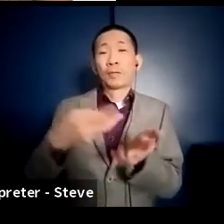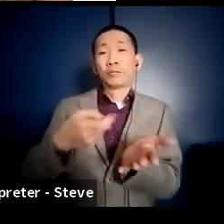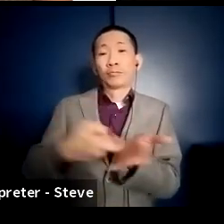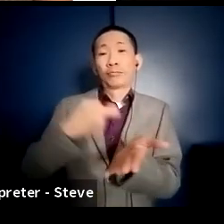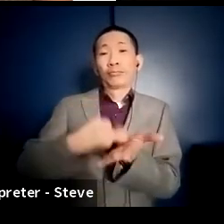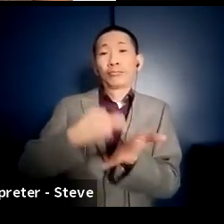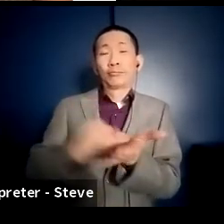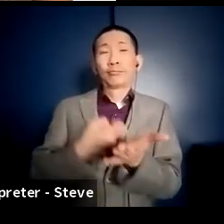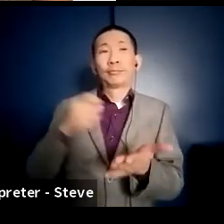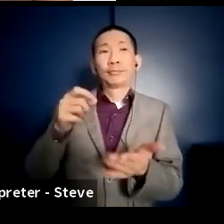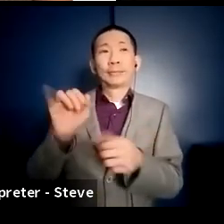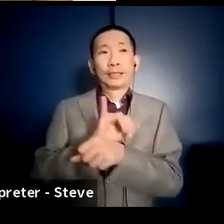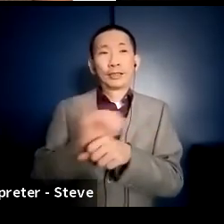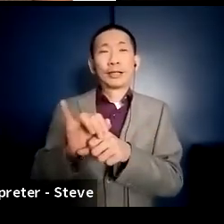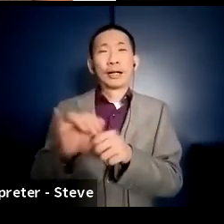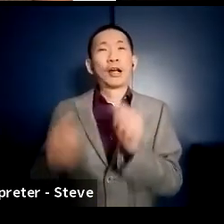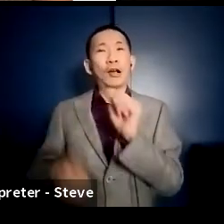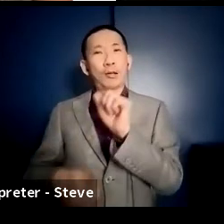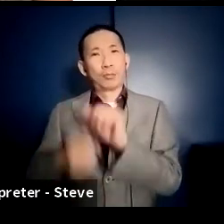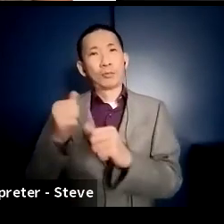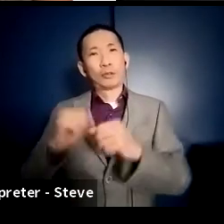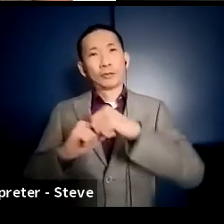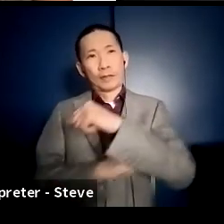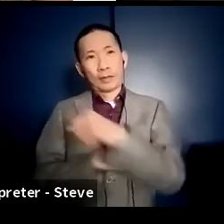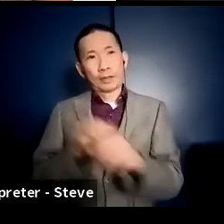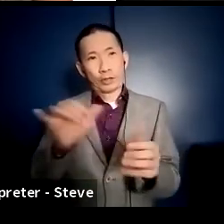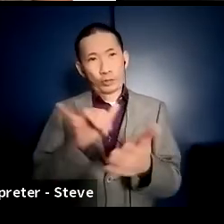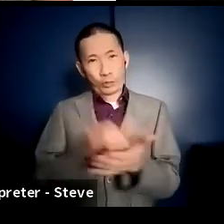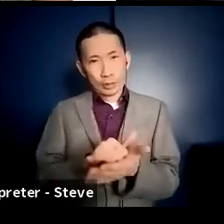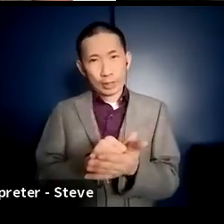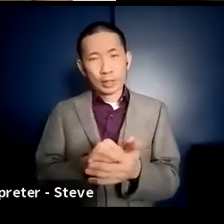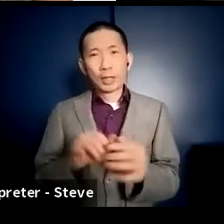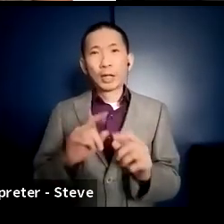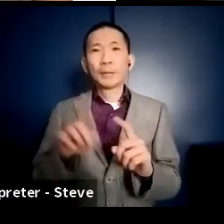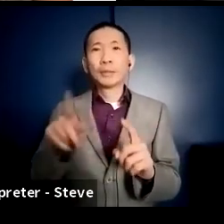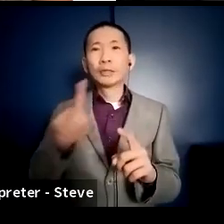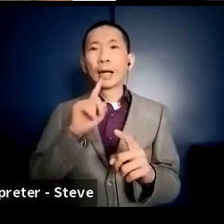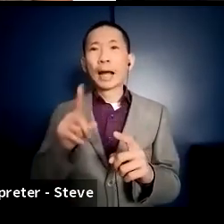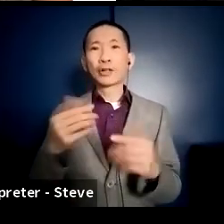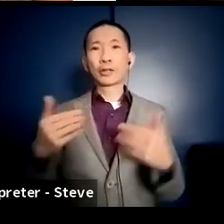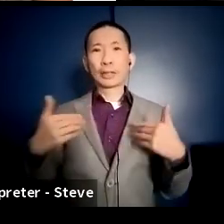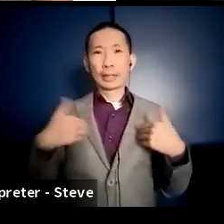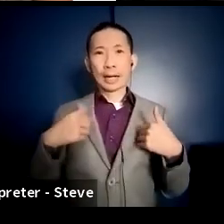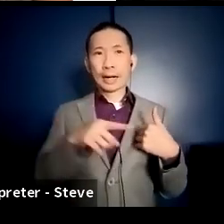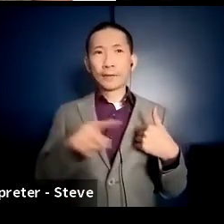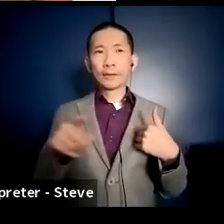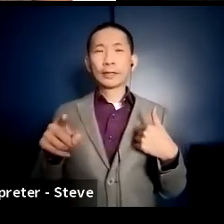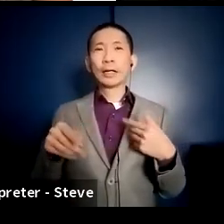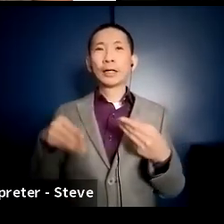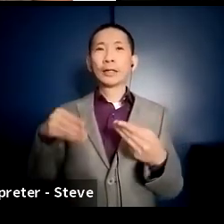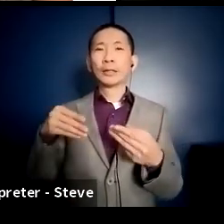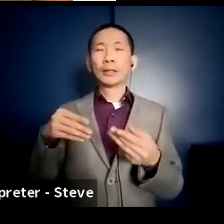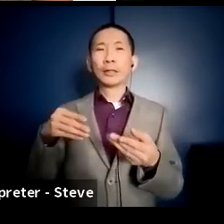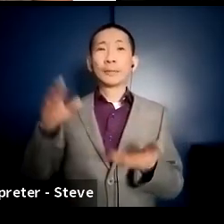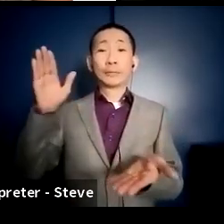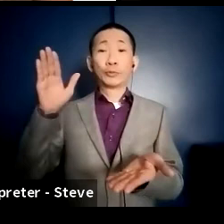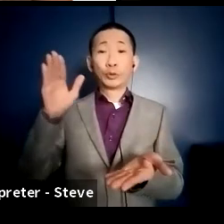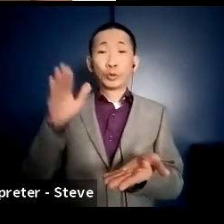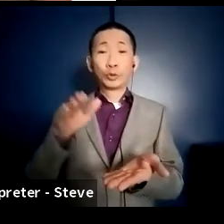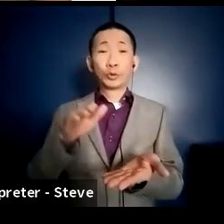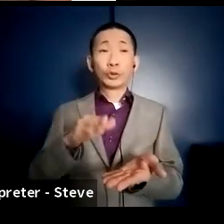is, you know, most foundations, but is to actually just have them spend down